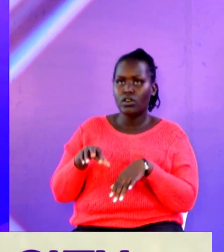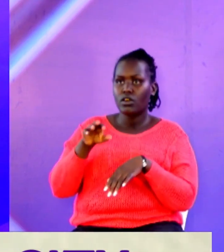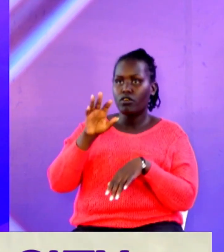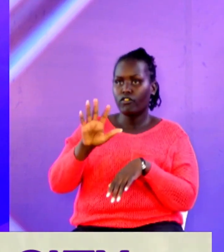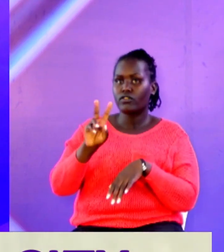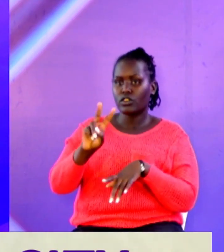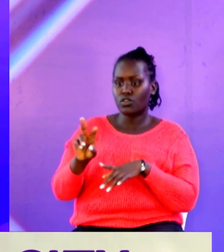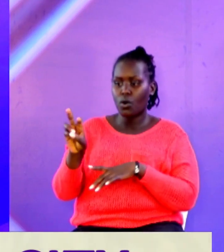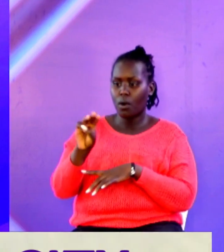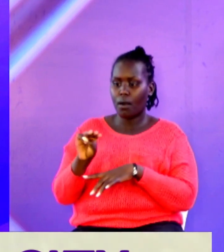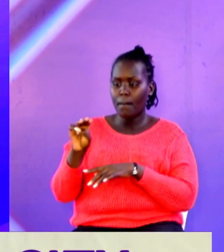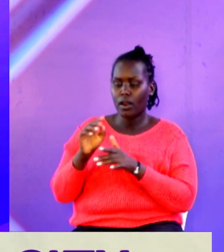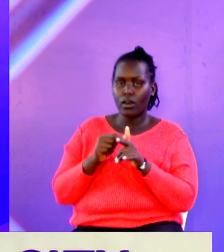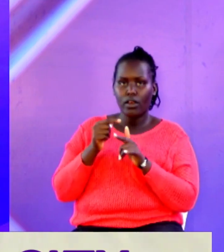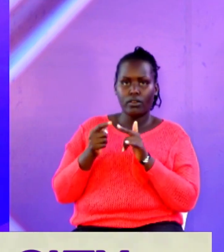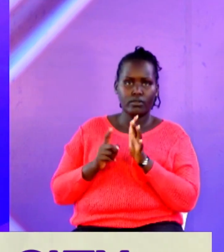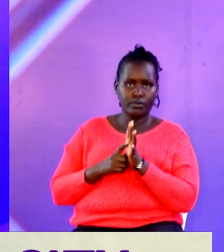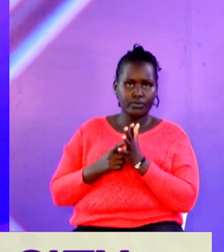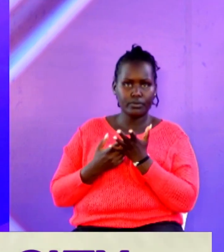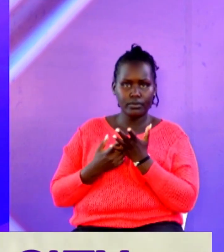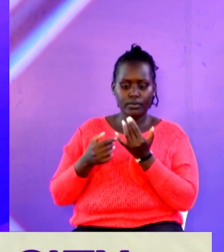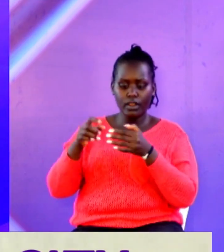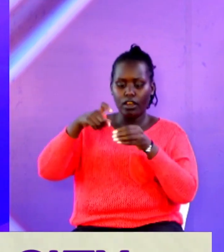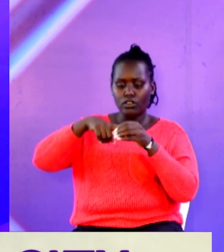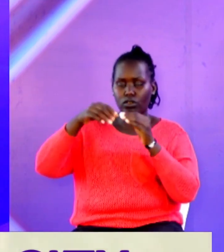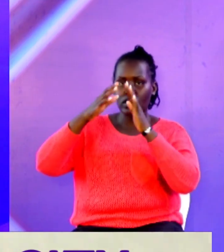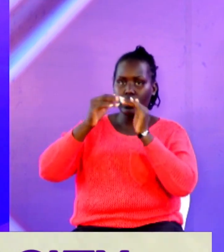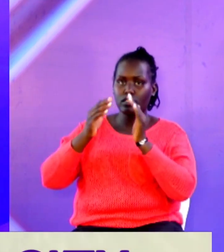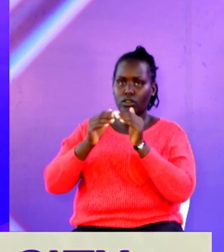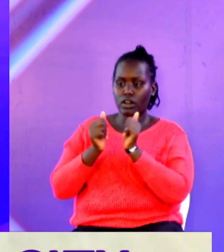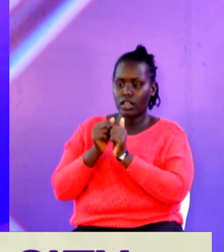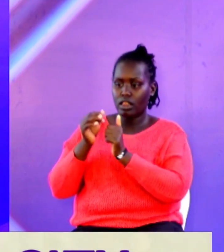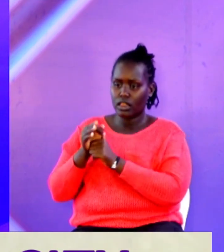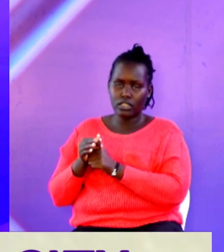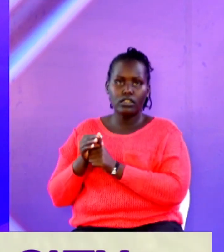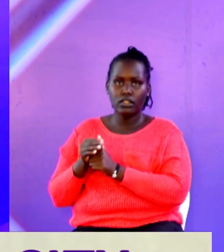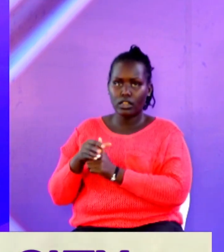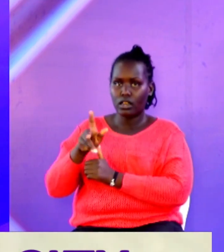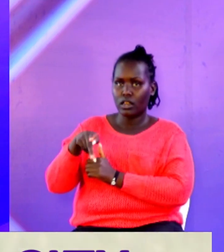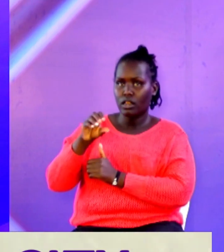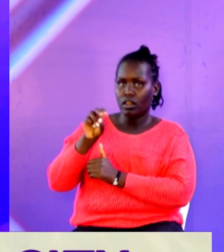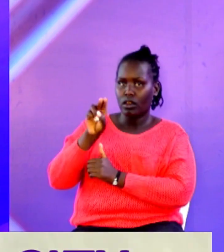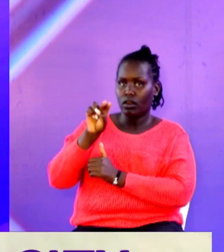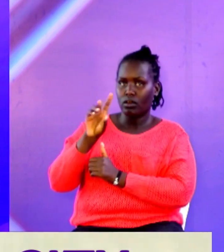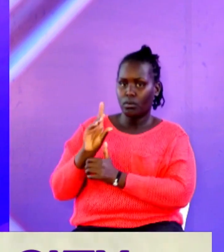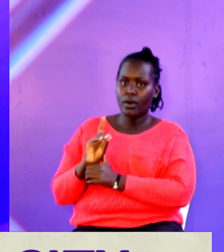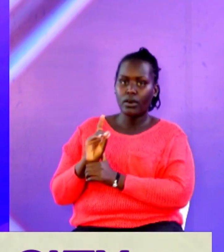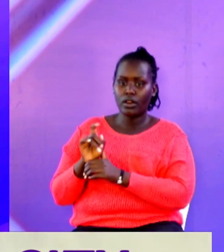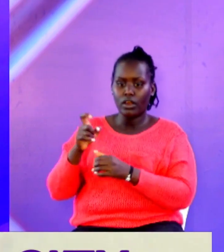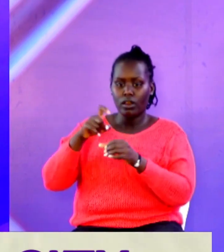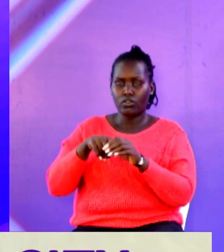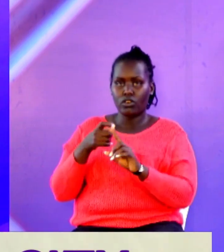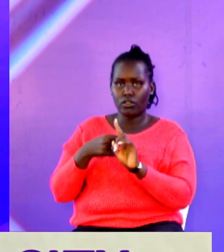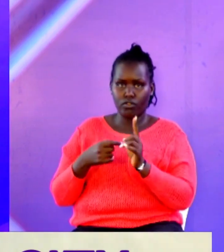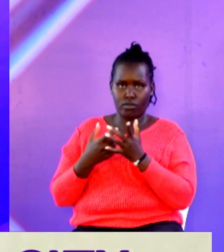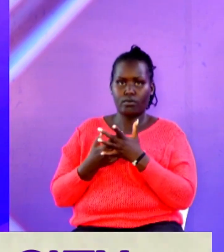pound. Christian Mosquera from Valencia joined Arsenal in a 13 million pound. Victor Gyökeres joined from